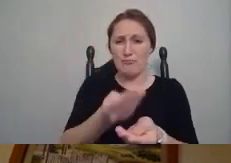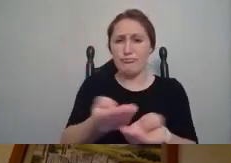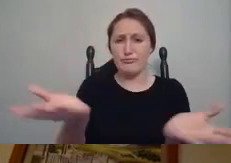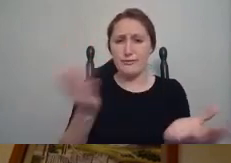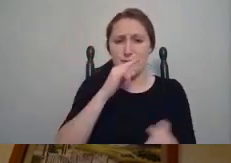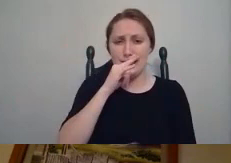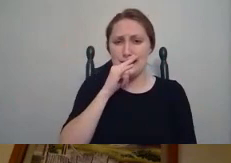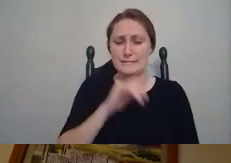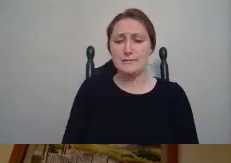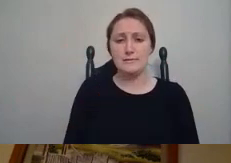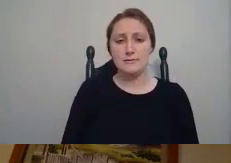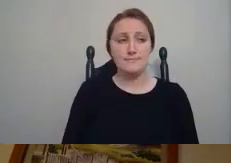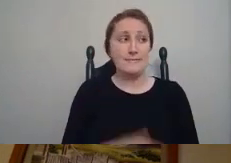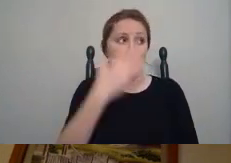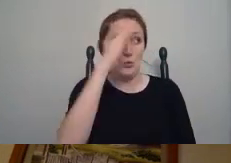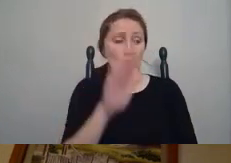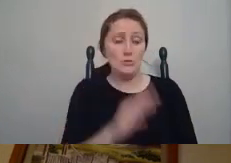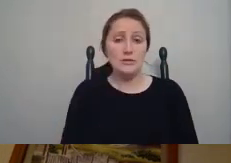don't know.